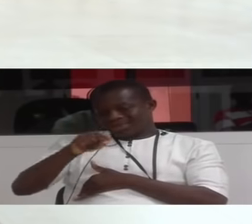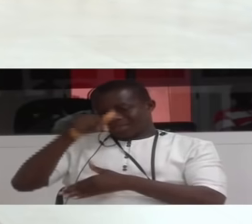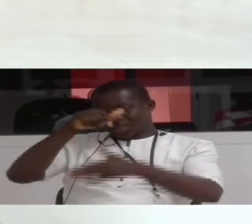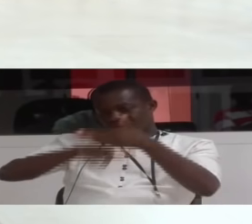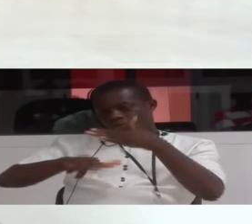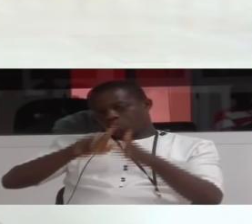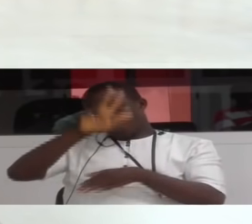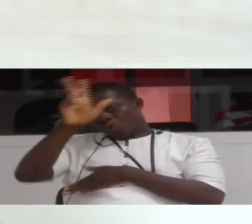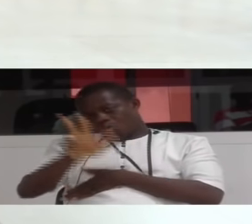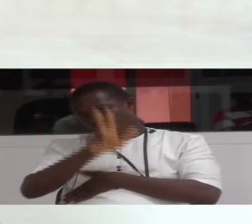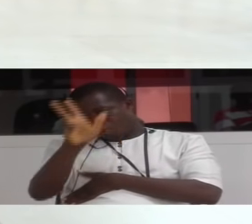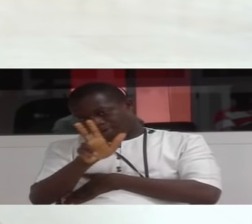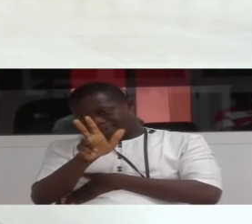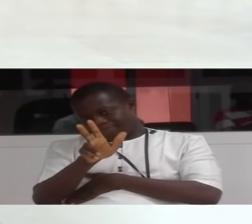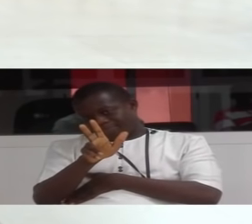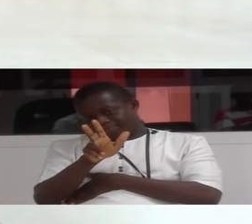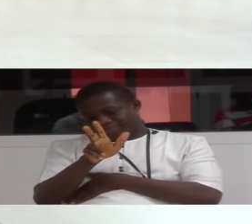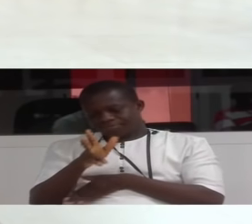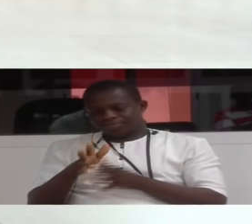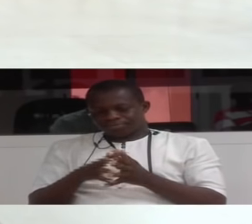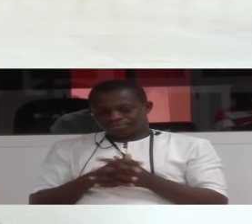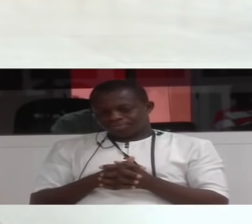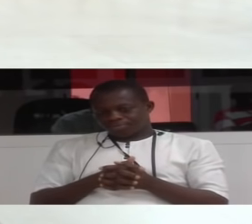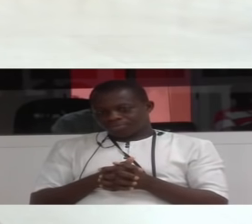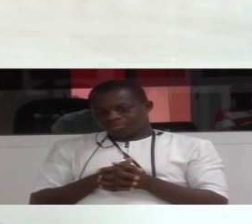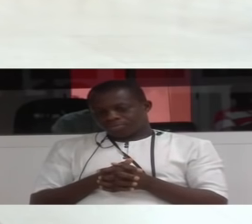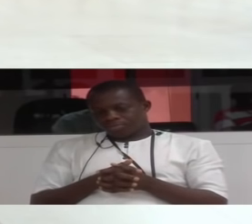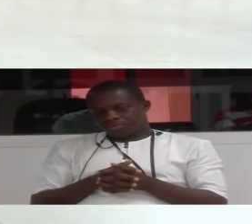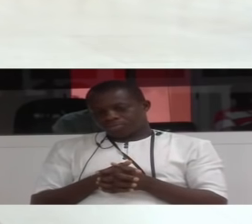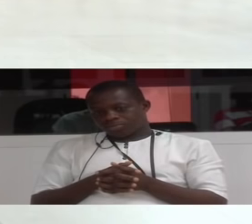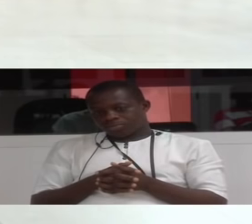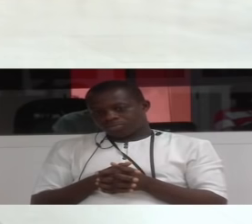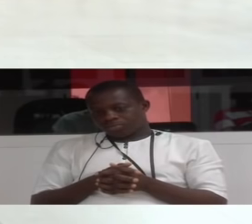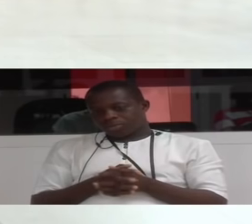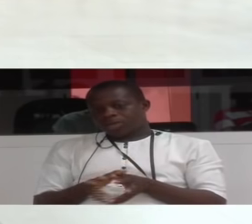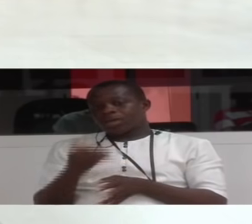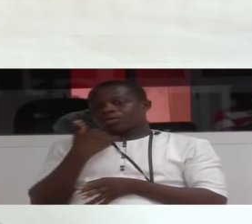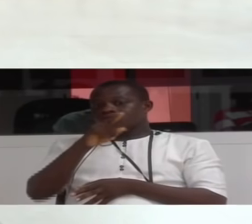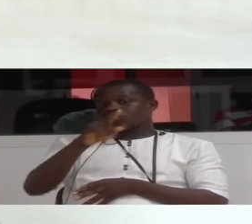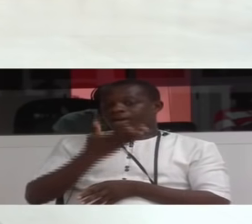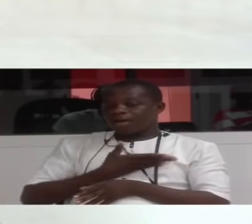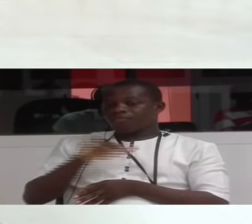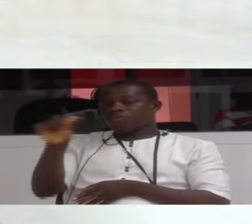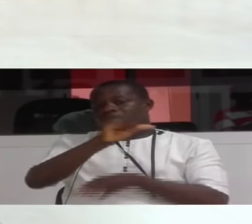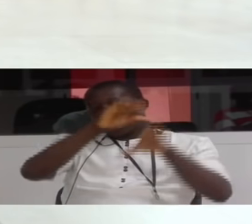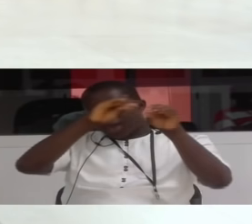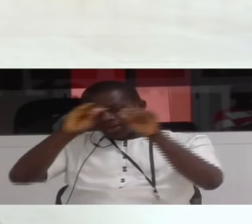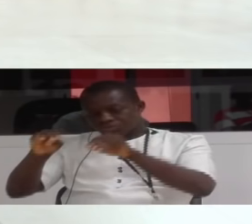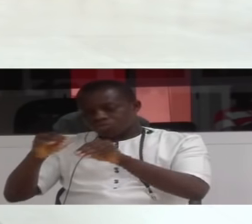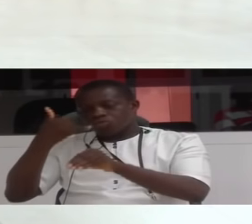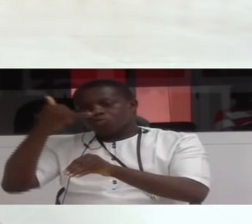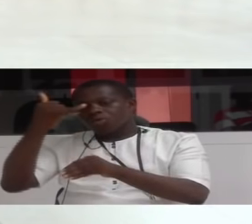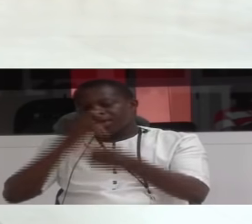Say nyin dong sata surwa kamoto. Did you have occasion to be called again by Malik Manga to go